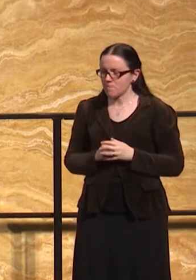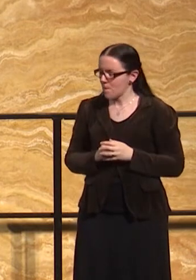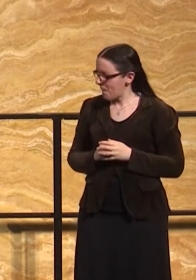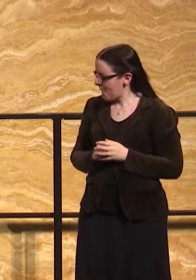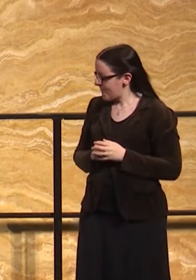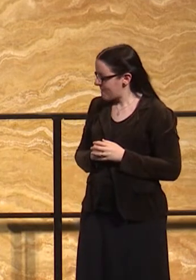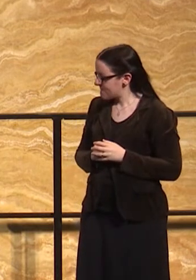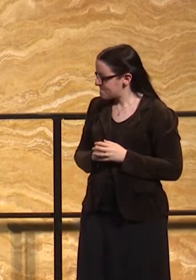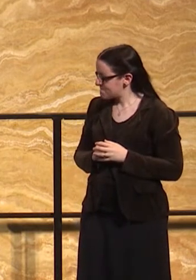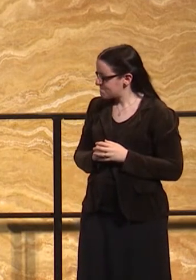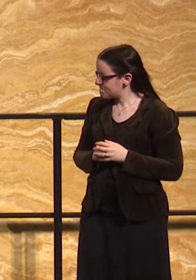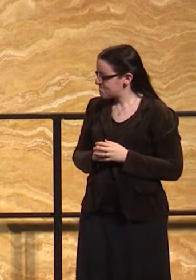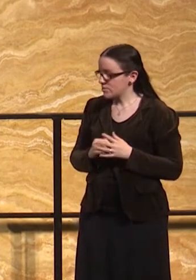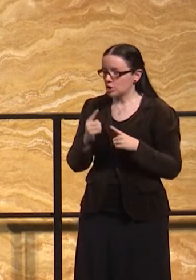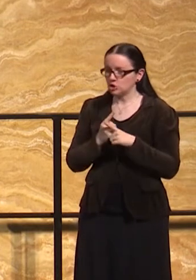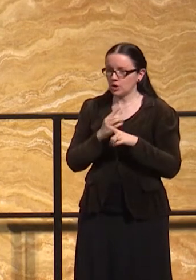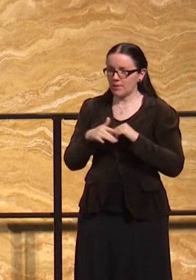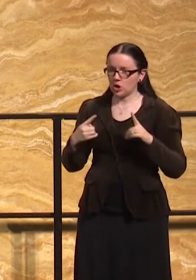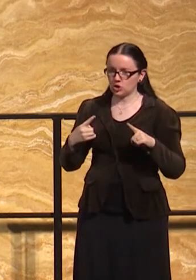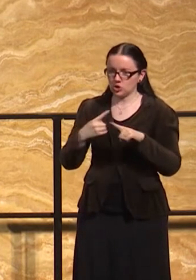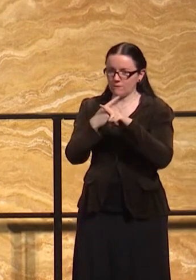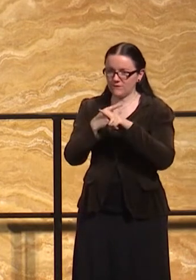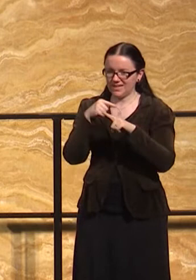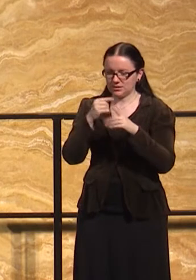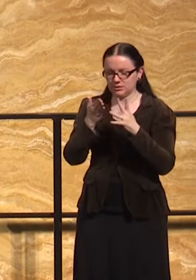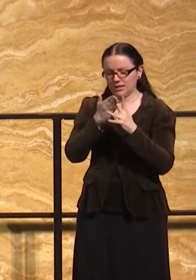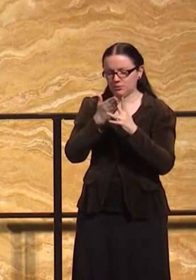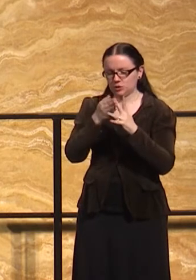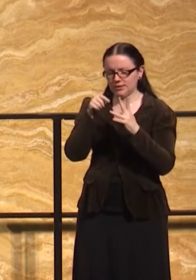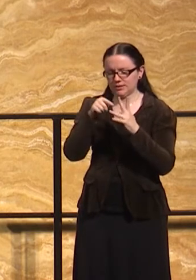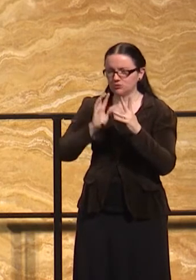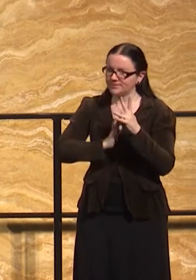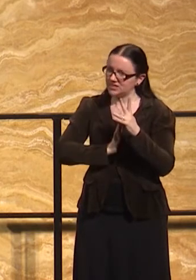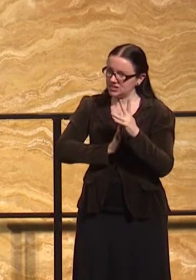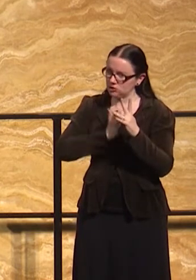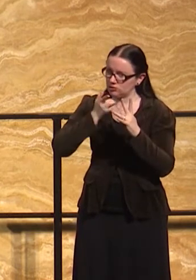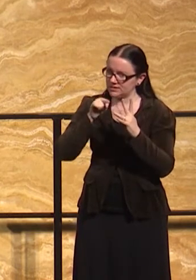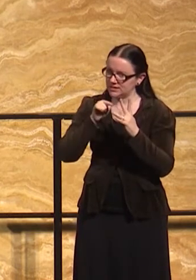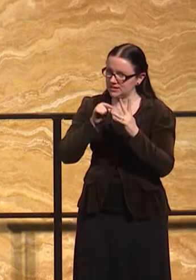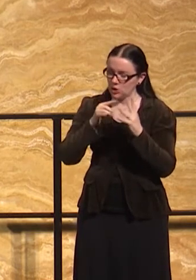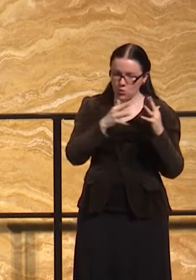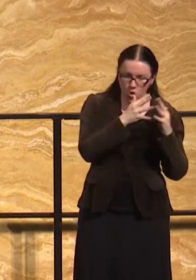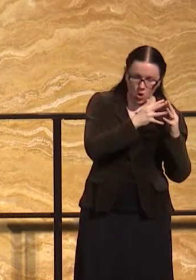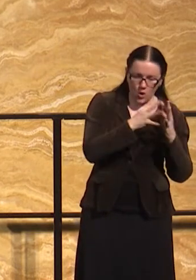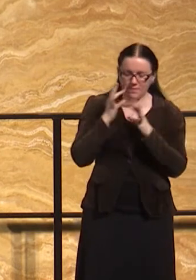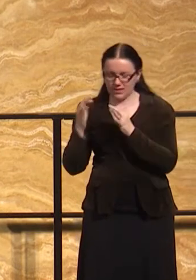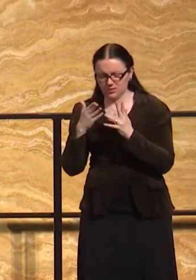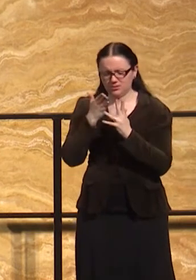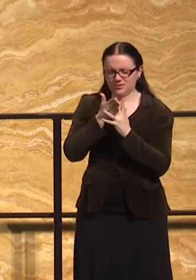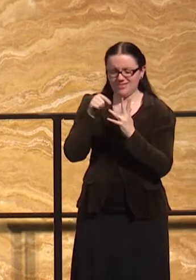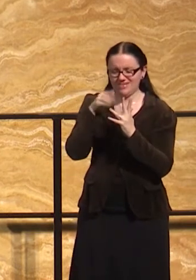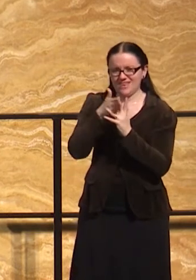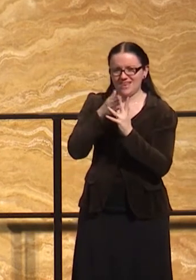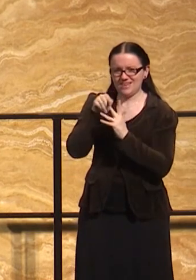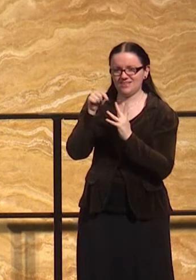me, covering conflicts today, it's the in-between that's the really interesting bit. So many of the conflicts that I get asked to go and